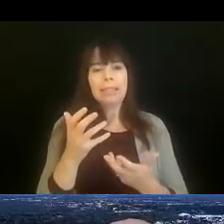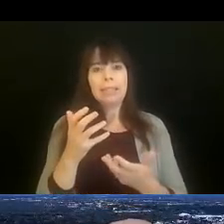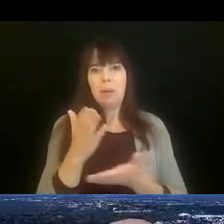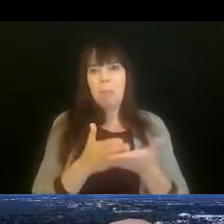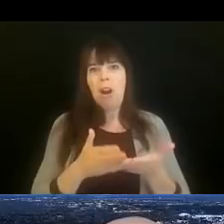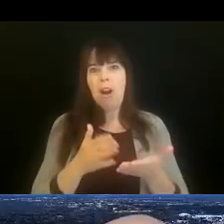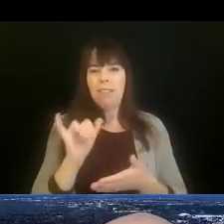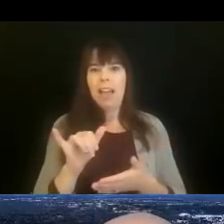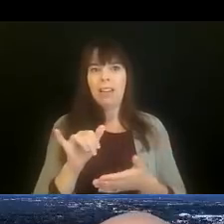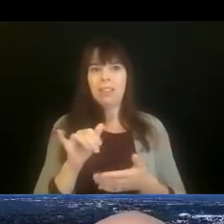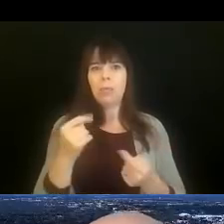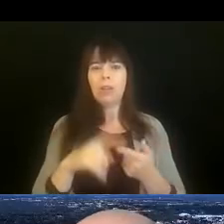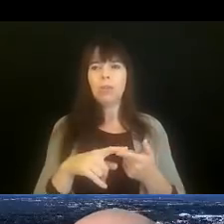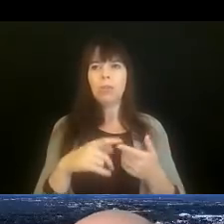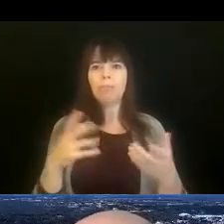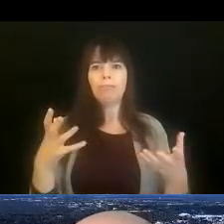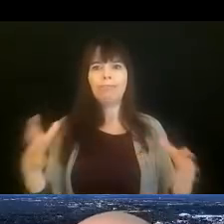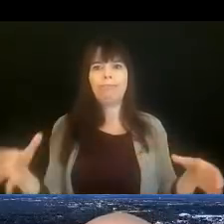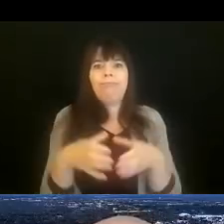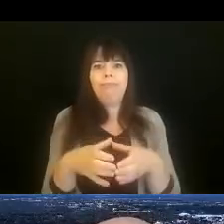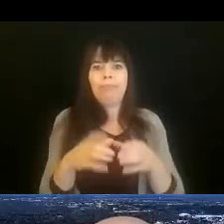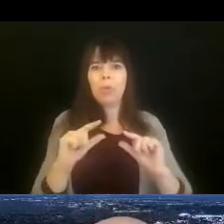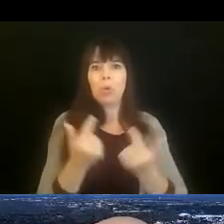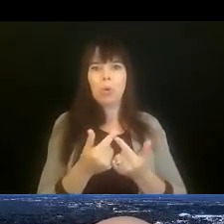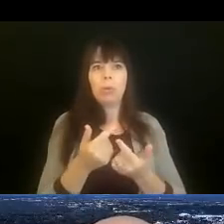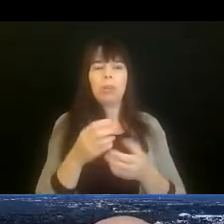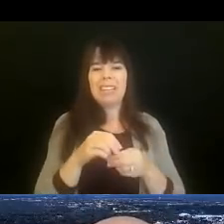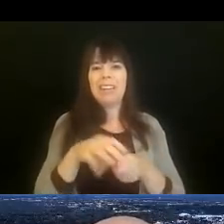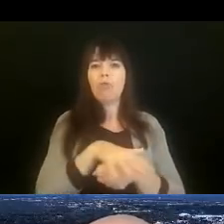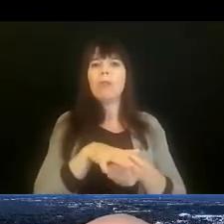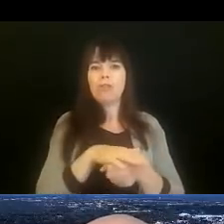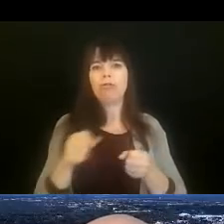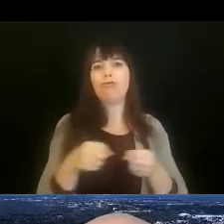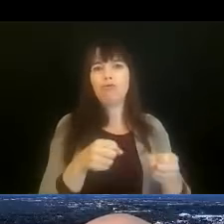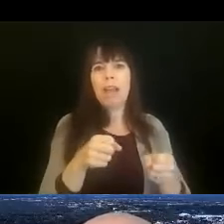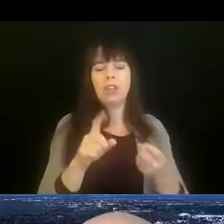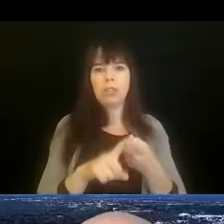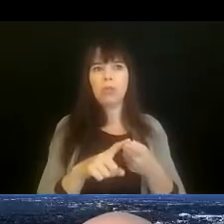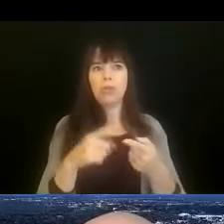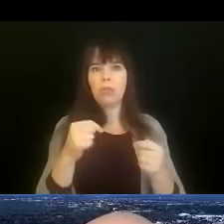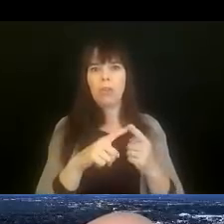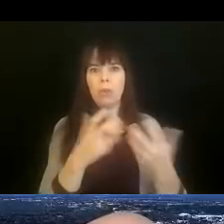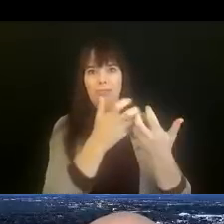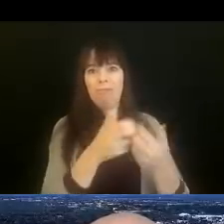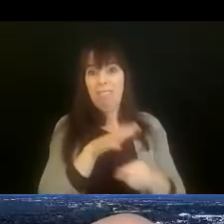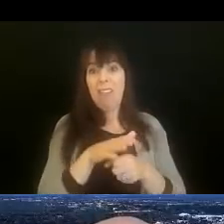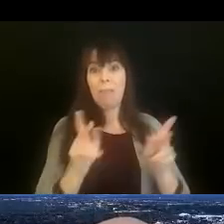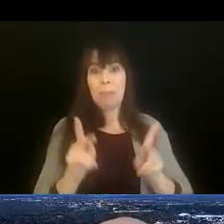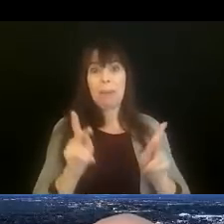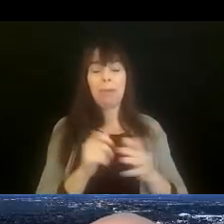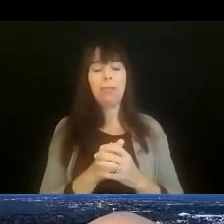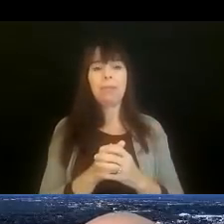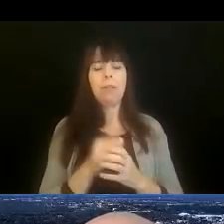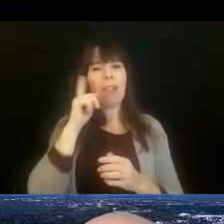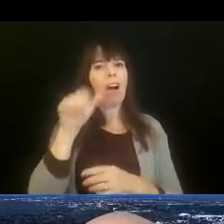it is consolidation in a regional strategy in order to accommodate that. I think the other thing